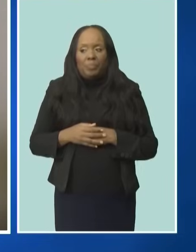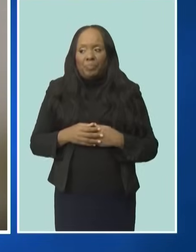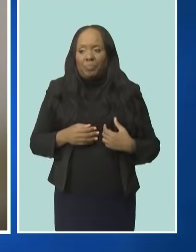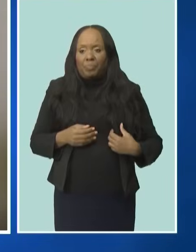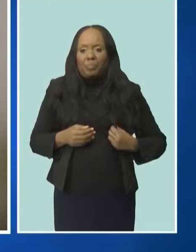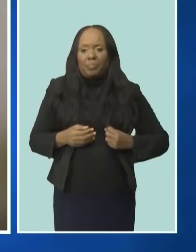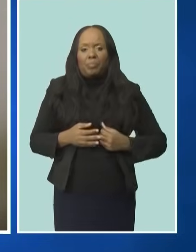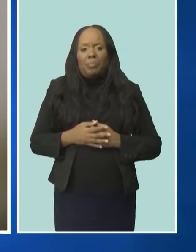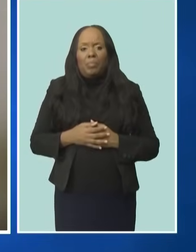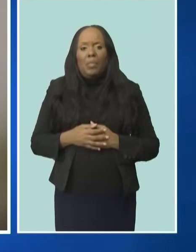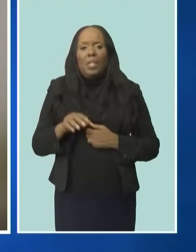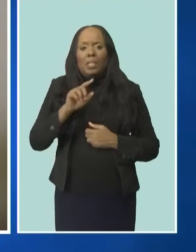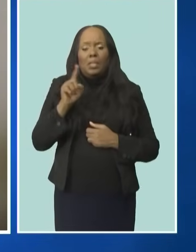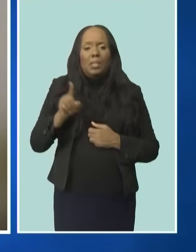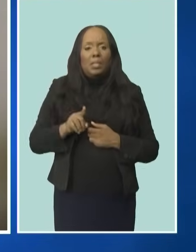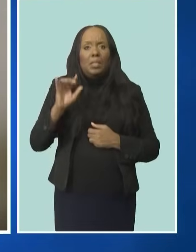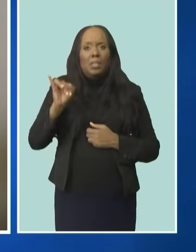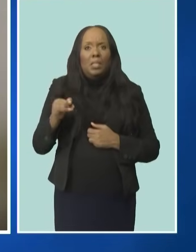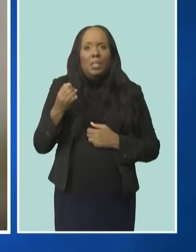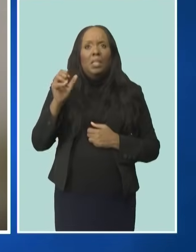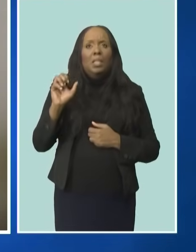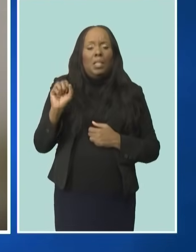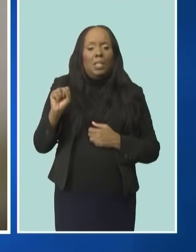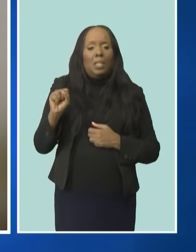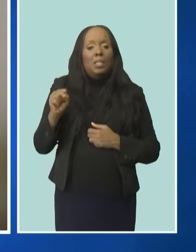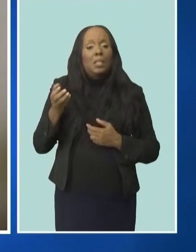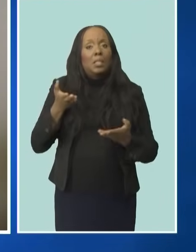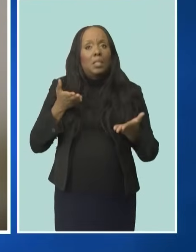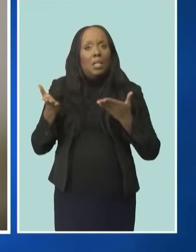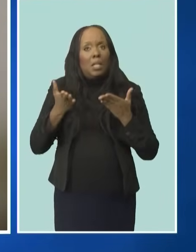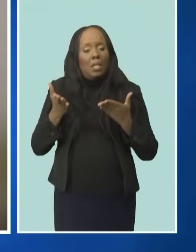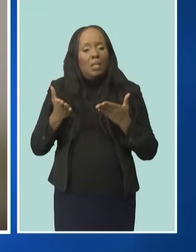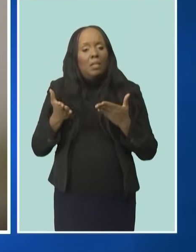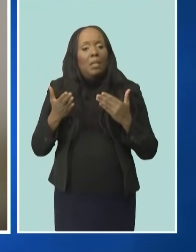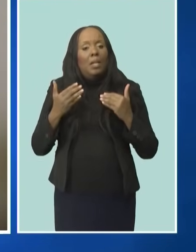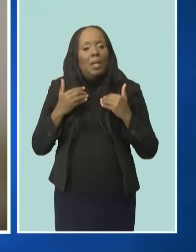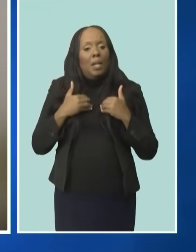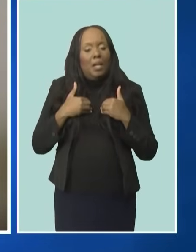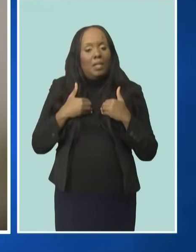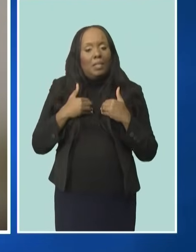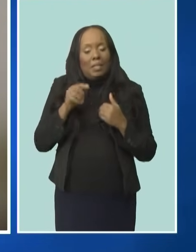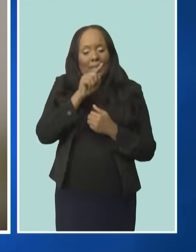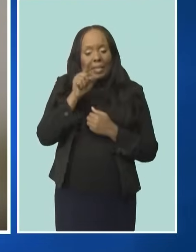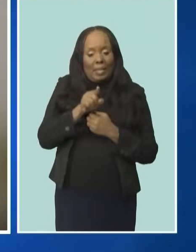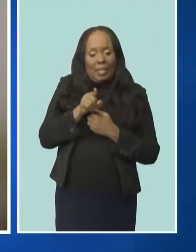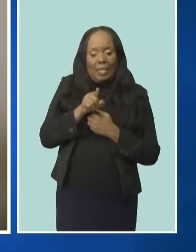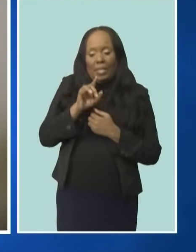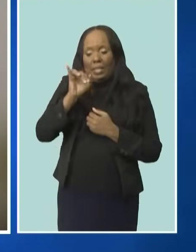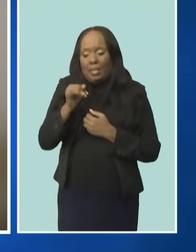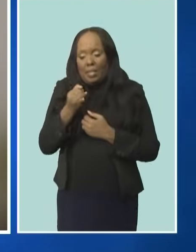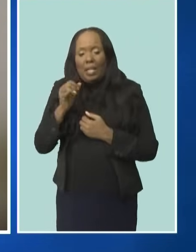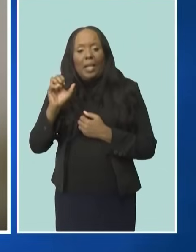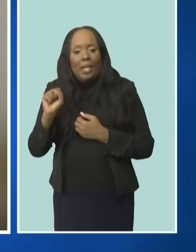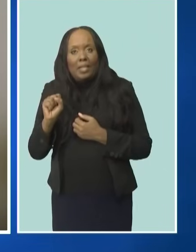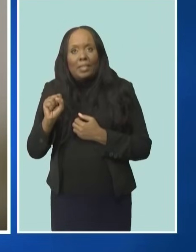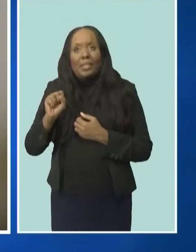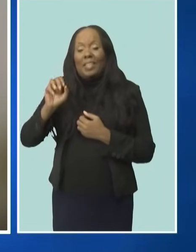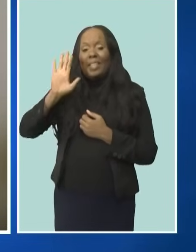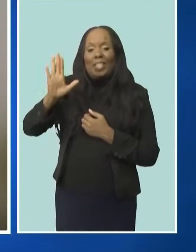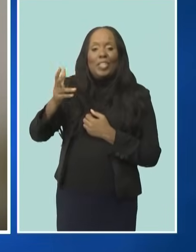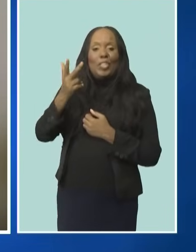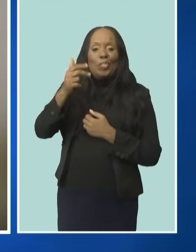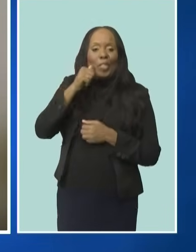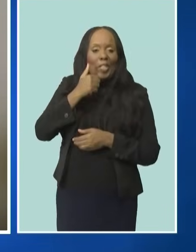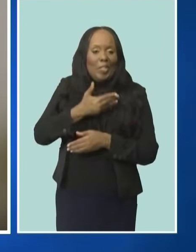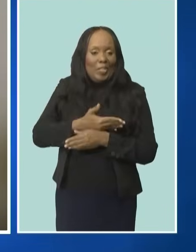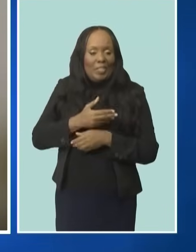says ZJS Plumbing Service got its name from the initials of his 3 daughters, and he tells the Yes Business Report he owes his place in the